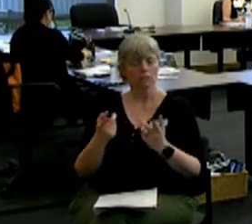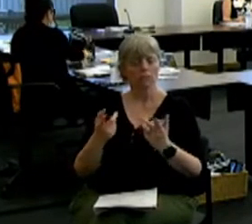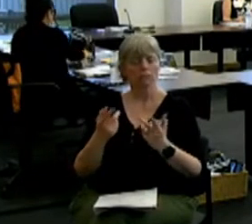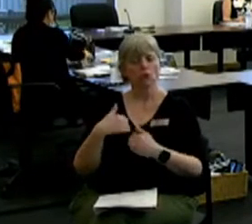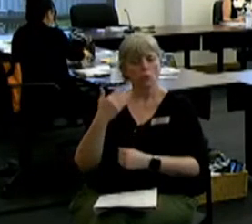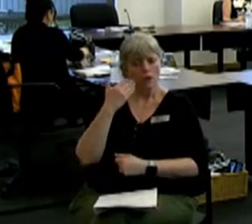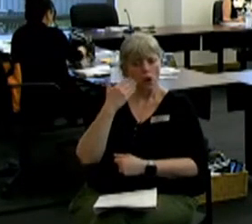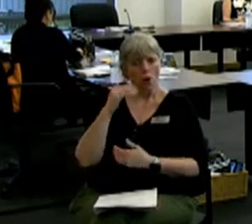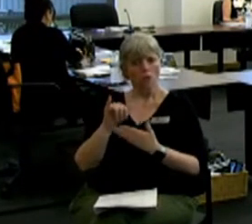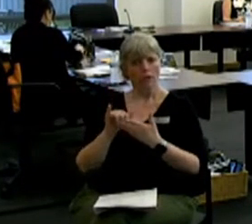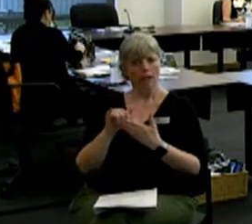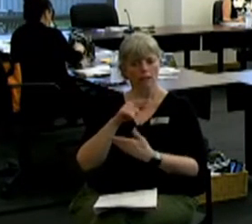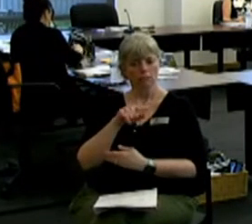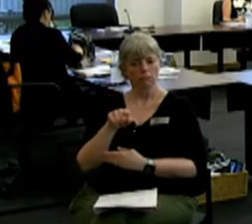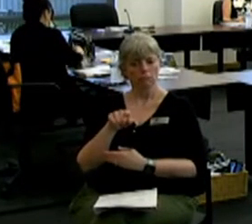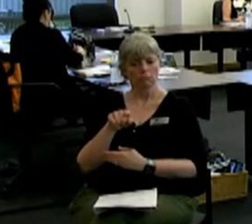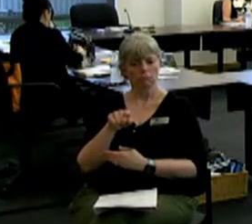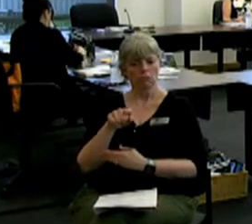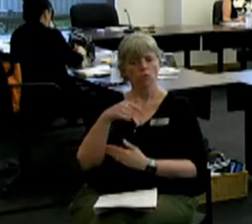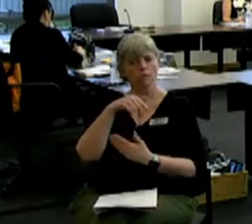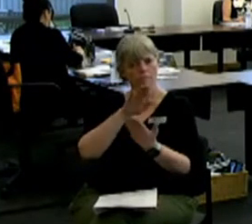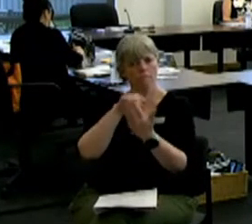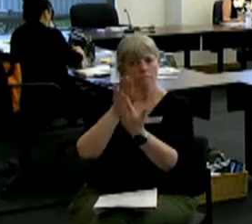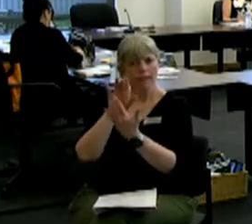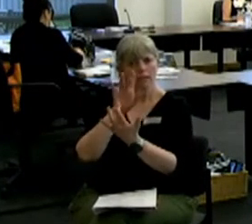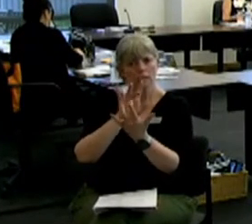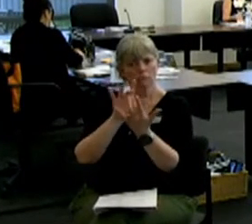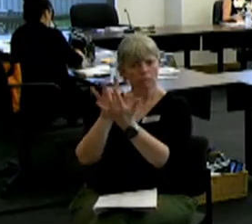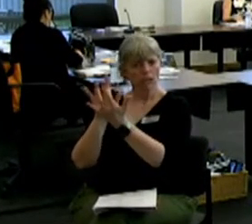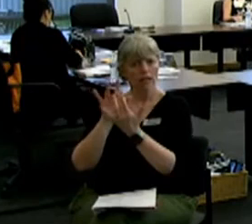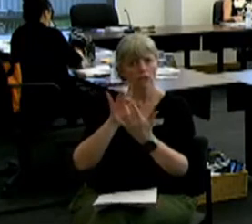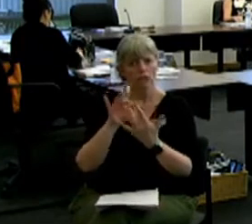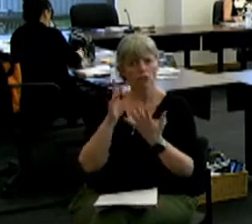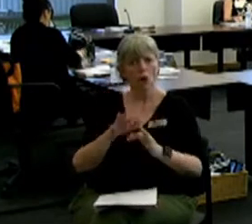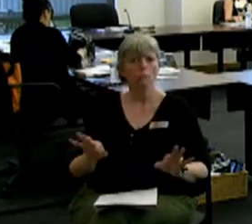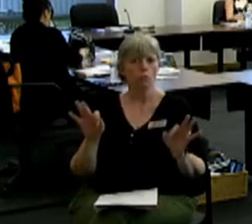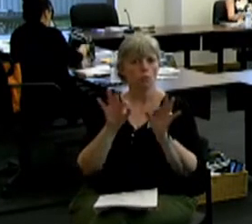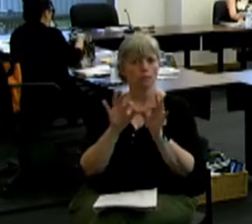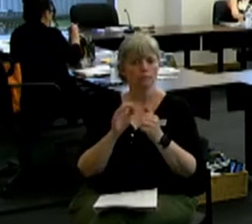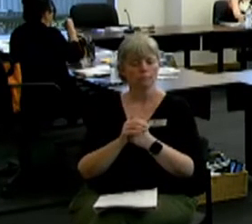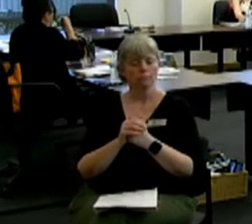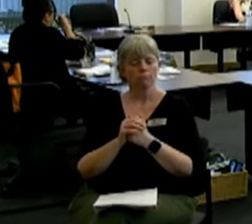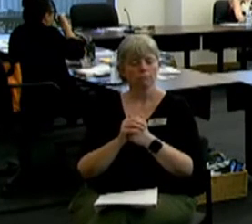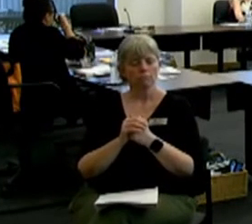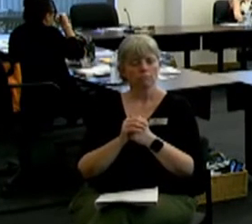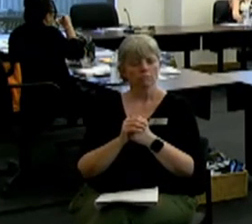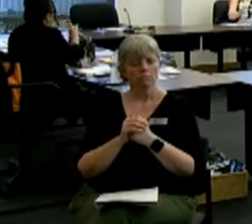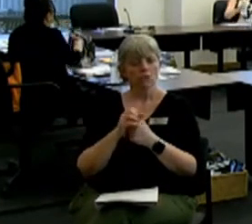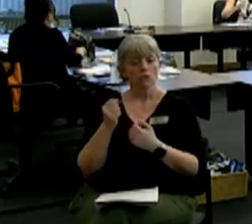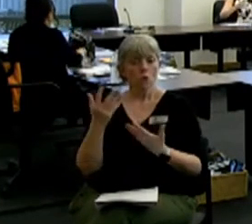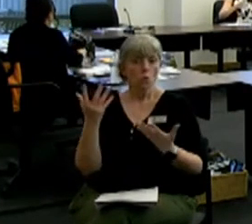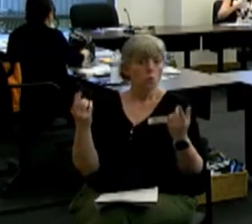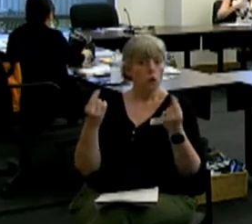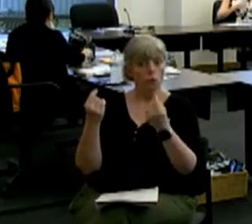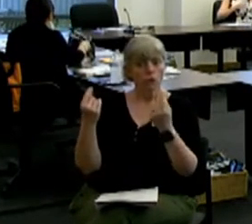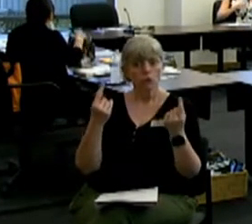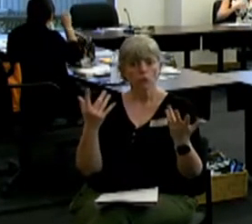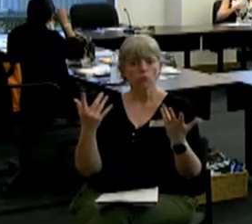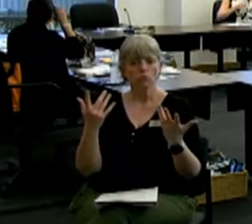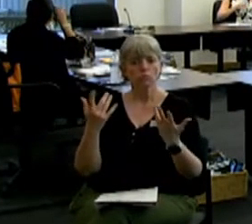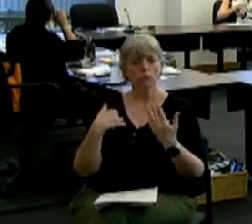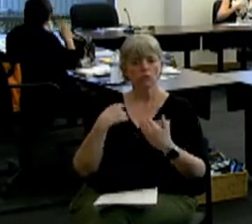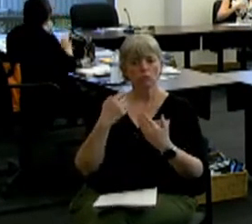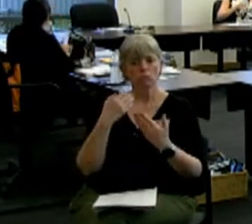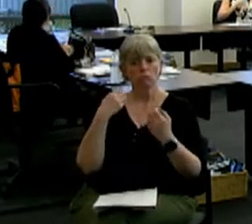so we know making those face-to-face connection points are critical. So what do we do to equip